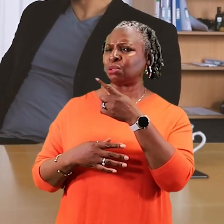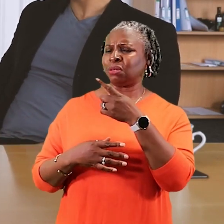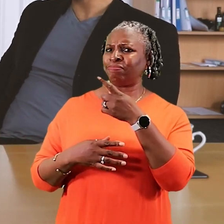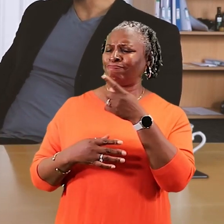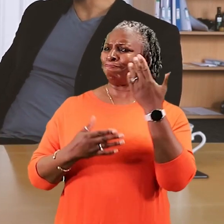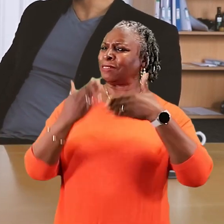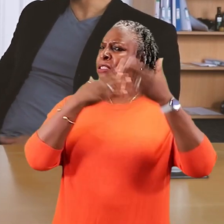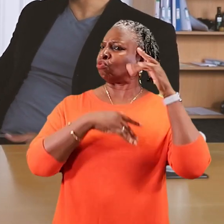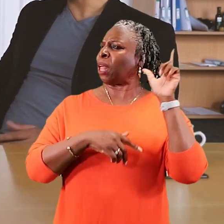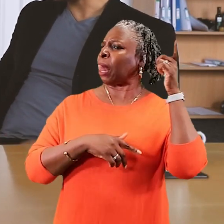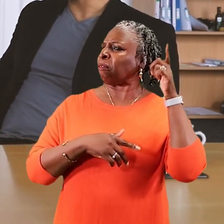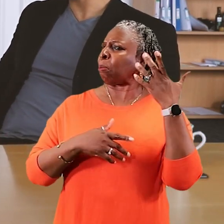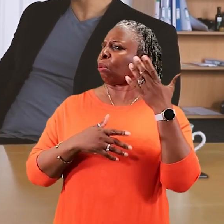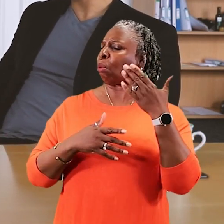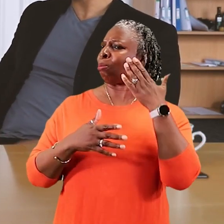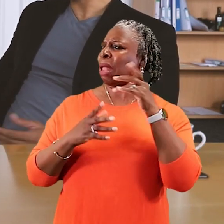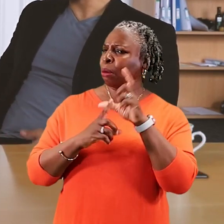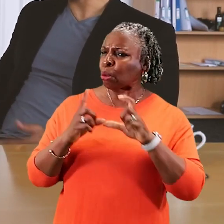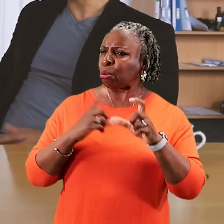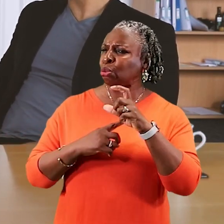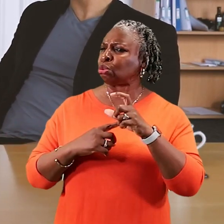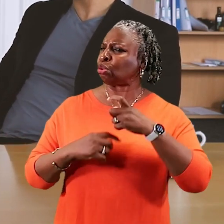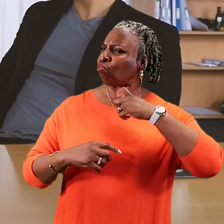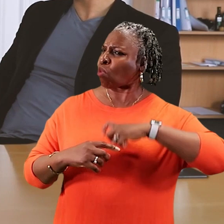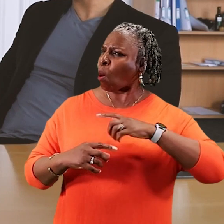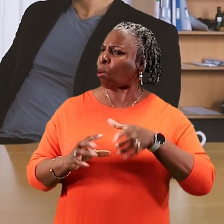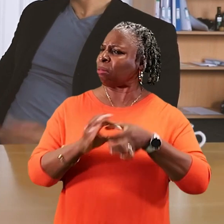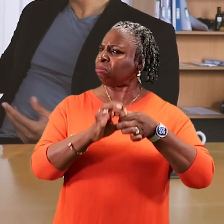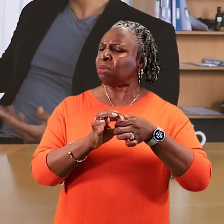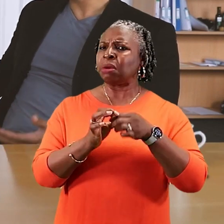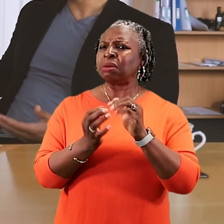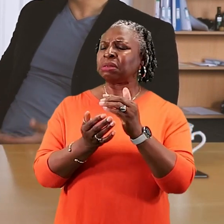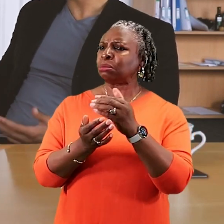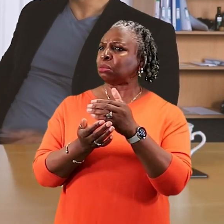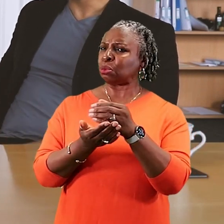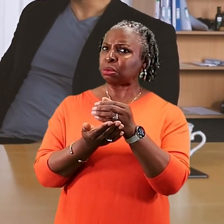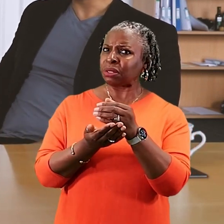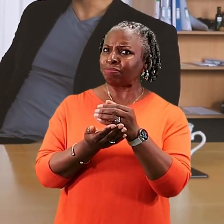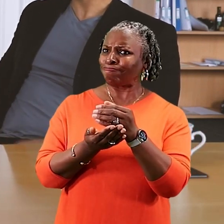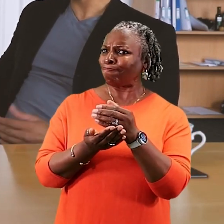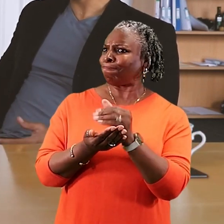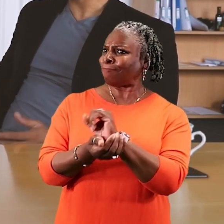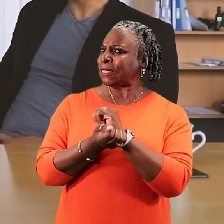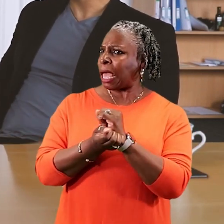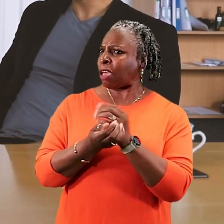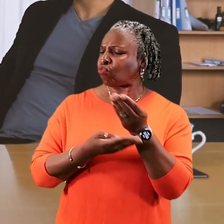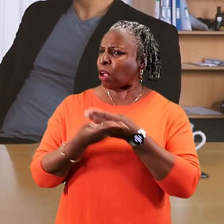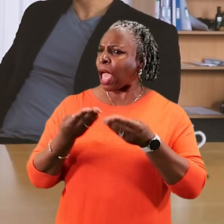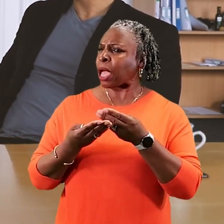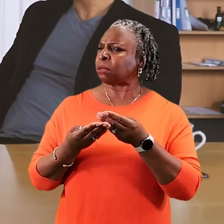city's history in terms of its black community, the role that it played in the slave trade, what inspires you in your political